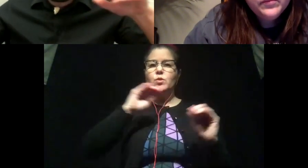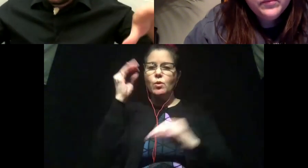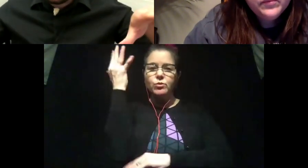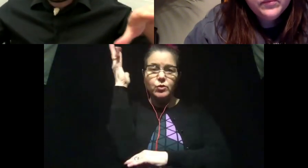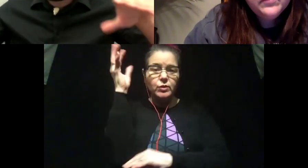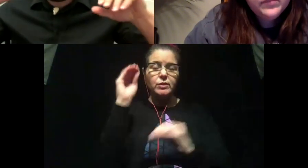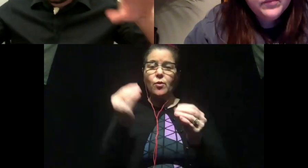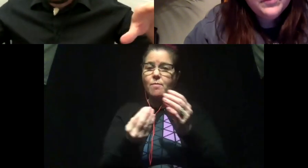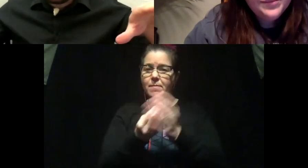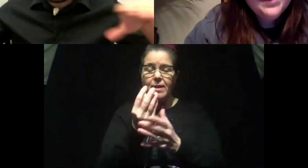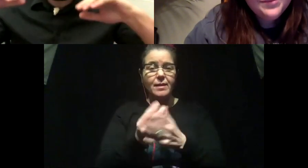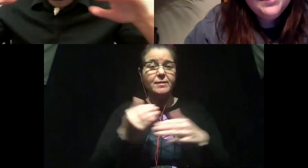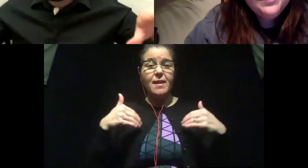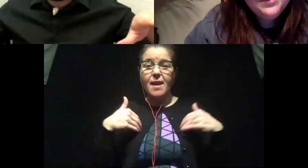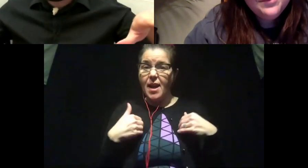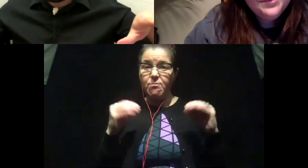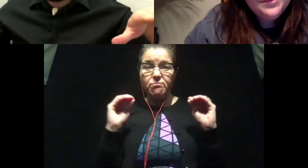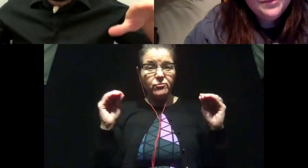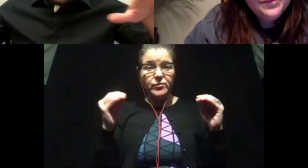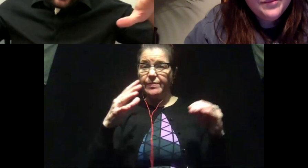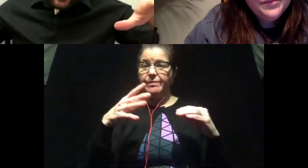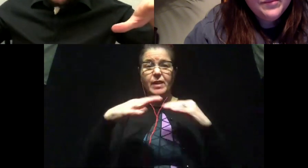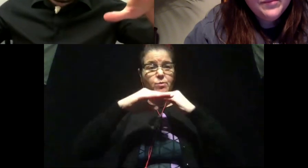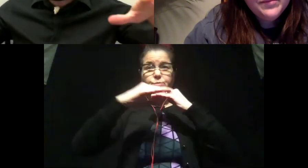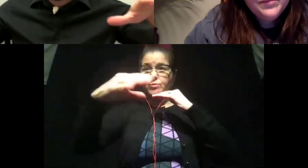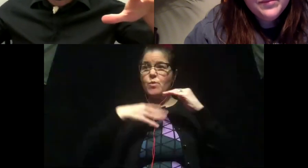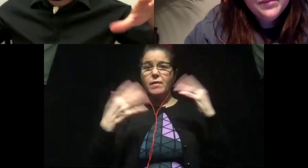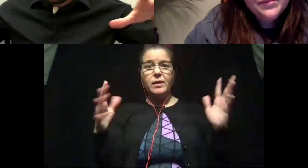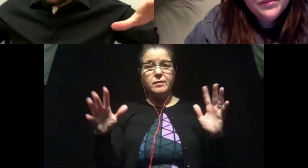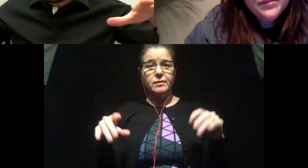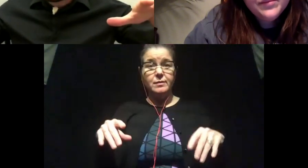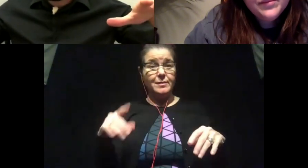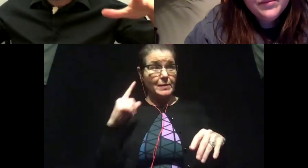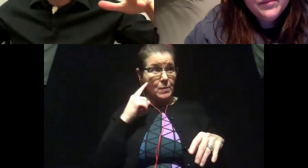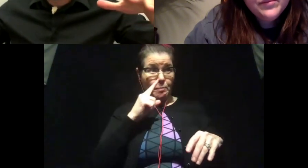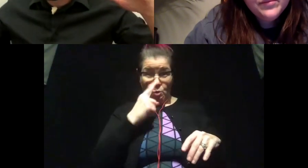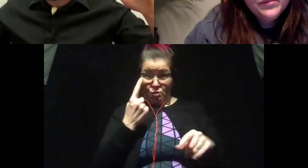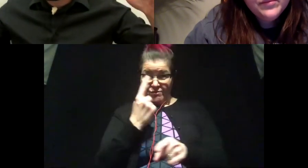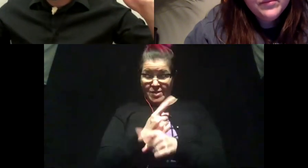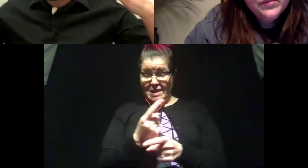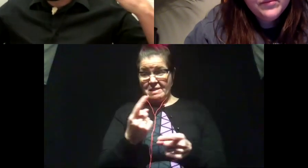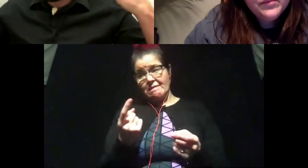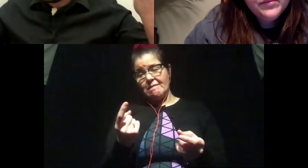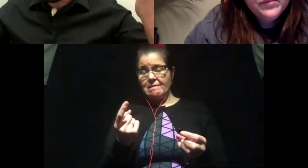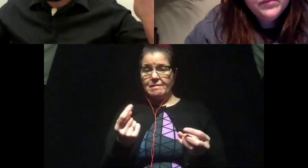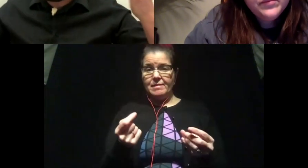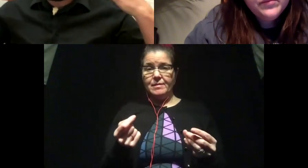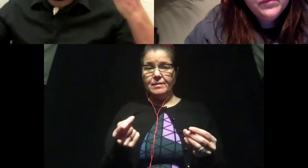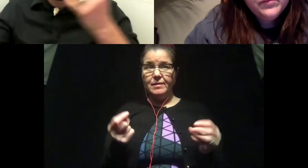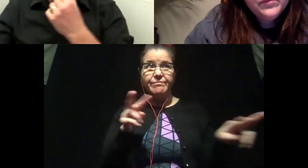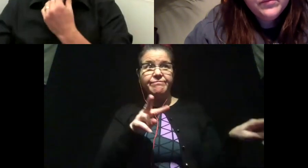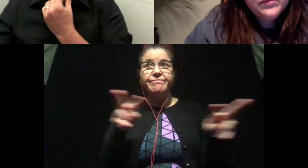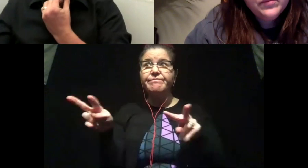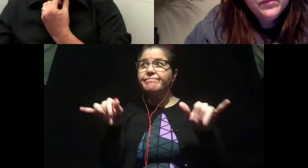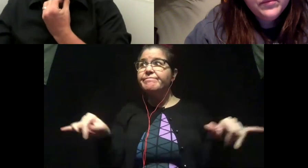no plants, no animals, just flat white snow. You think that sounds really boring in terms of views